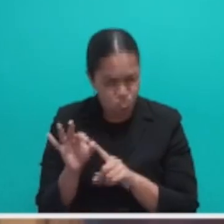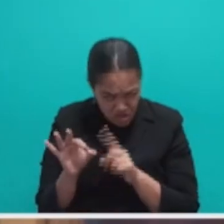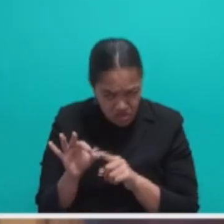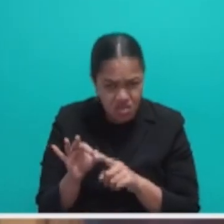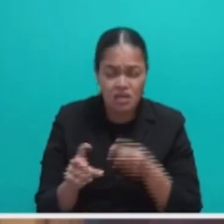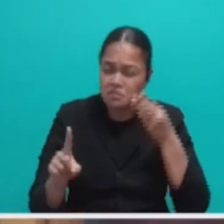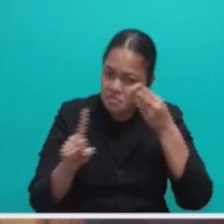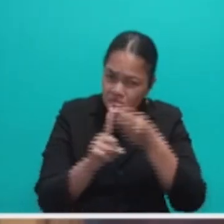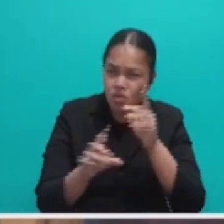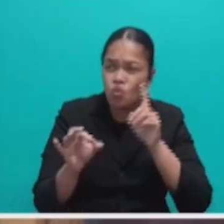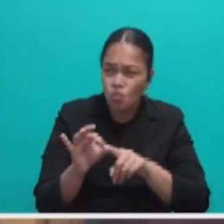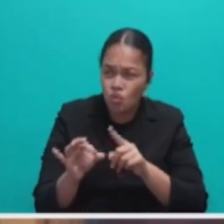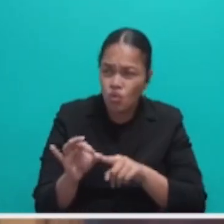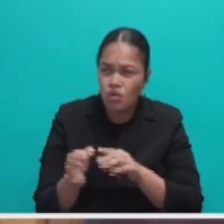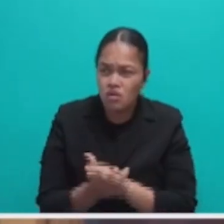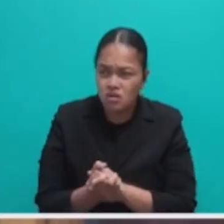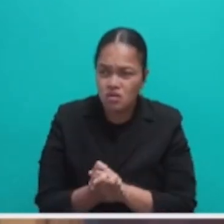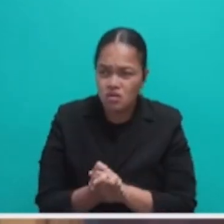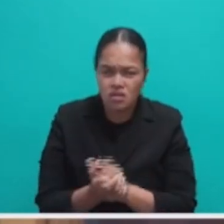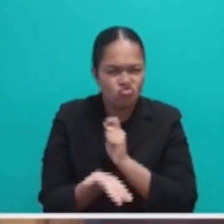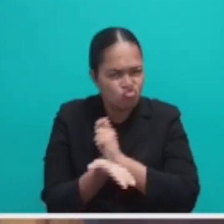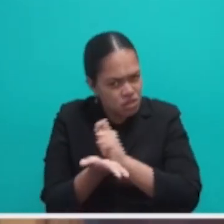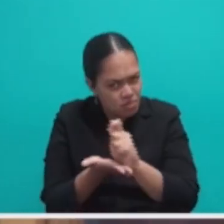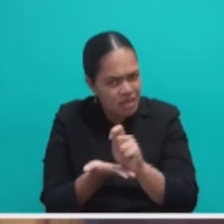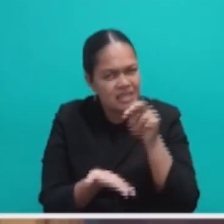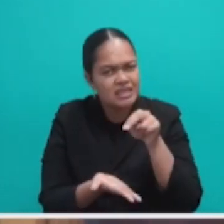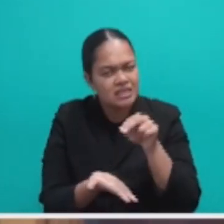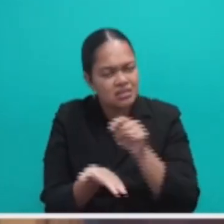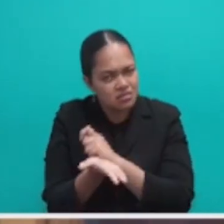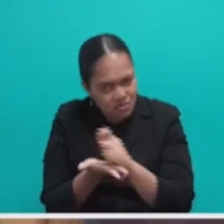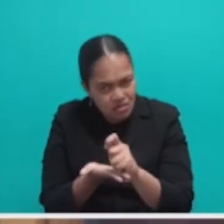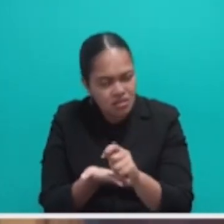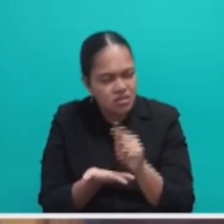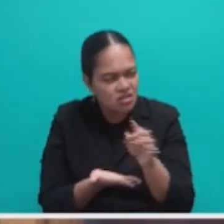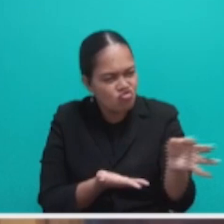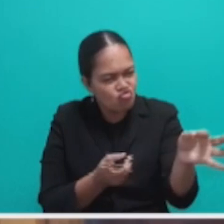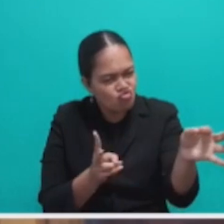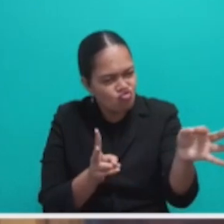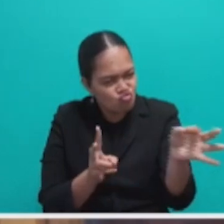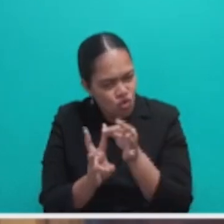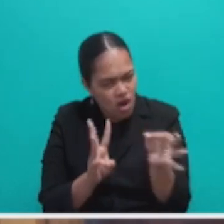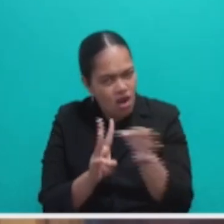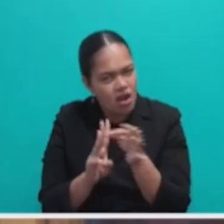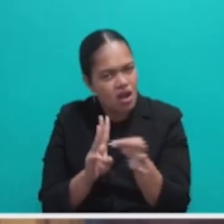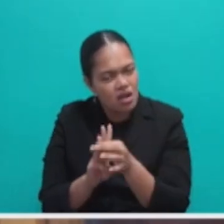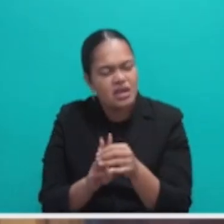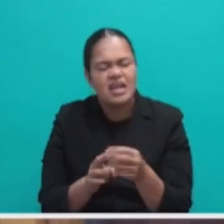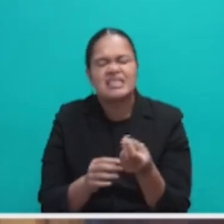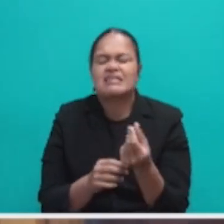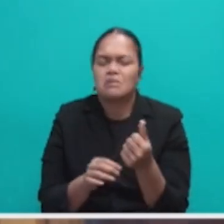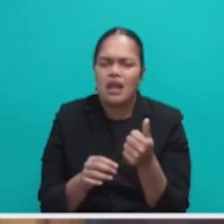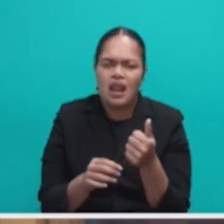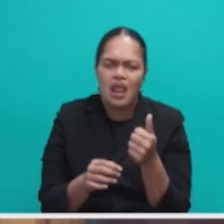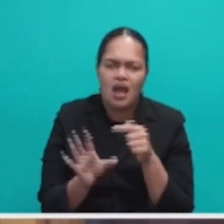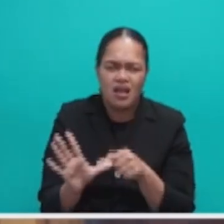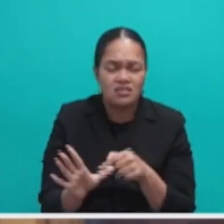mainly questions on transparency, and they required simple answers, perhaps just a yes or